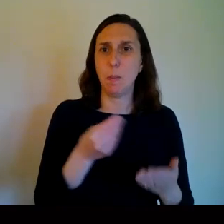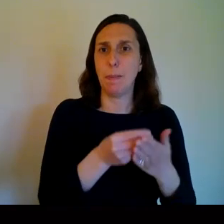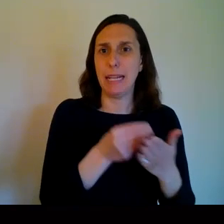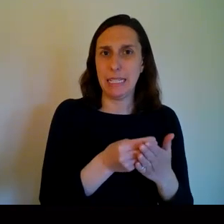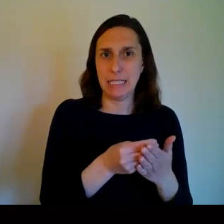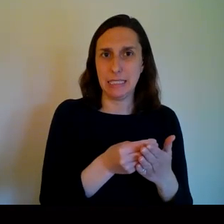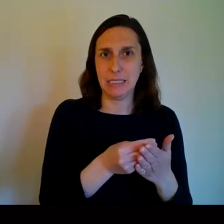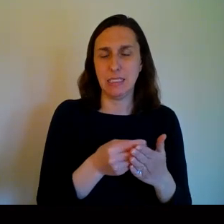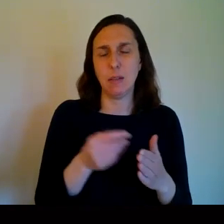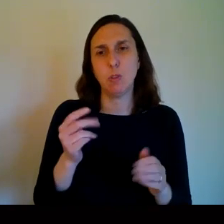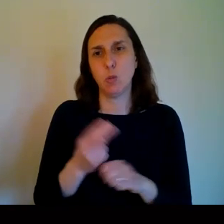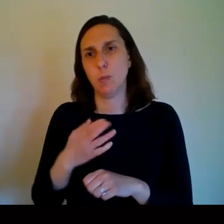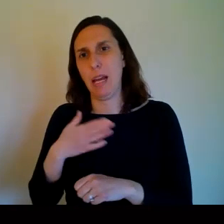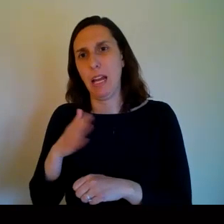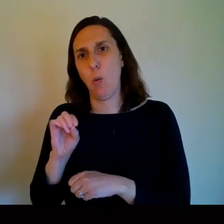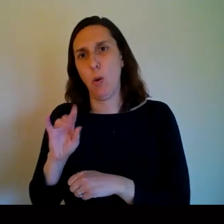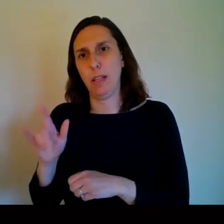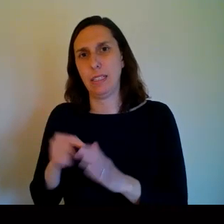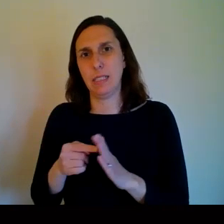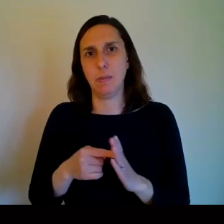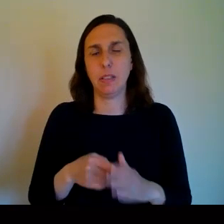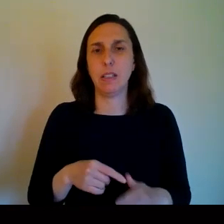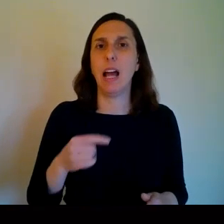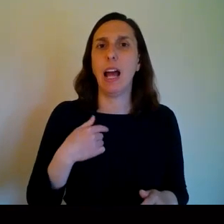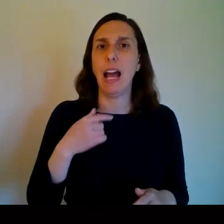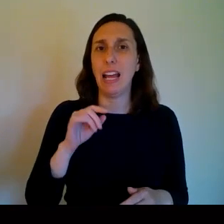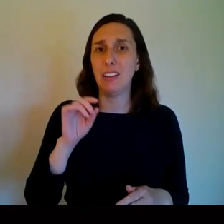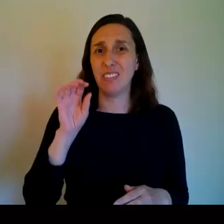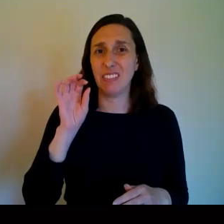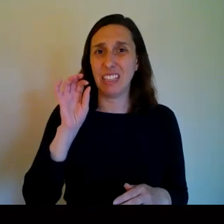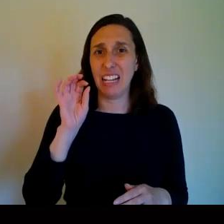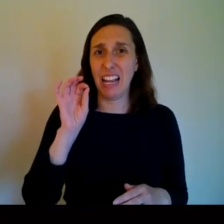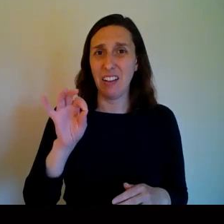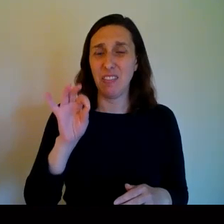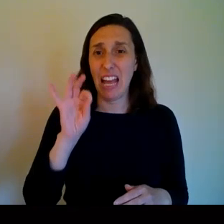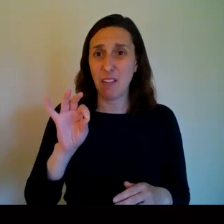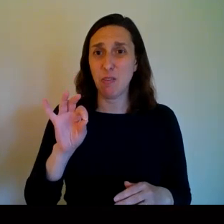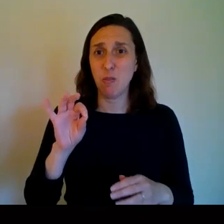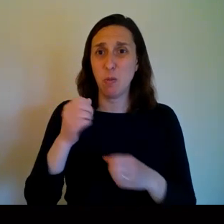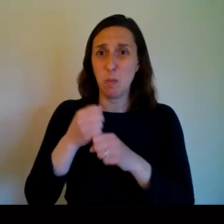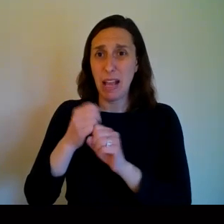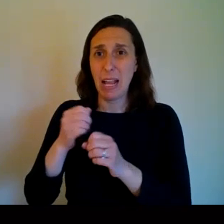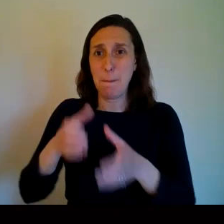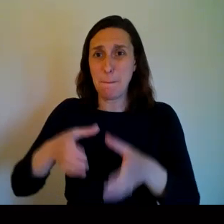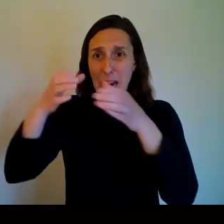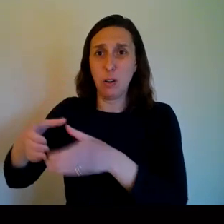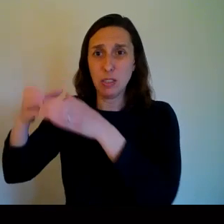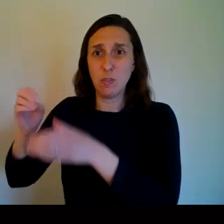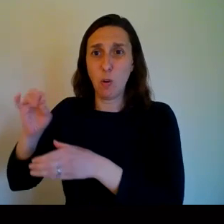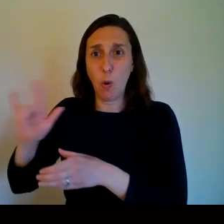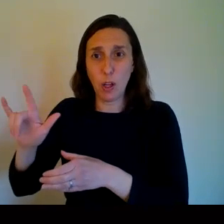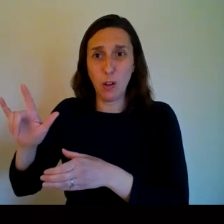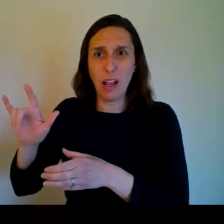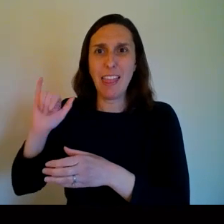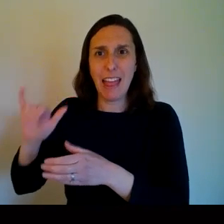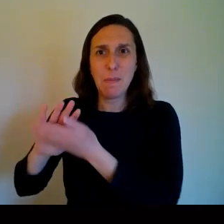using my oil example, and F is going to spit out barrels of oil, which then becomes the input for